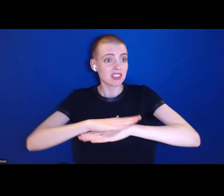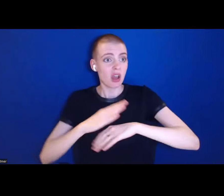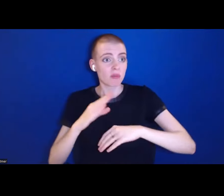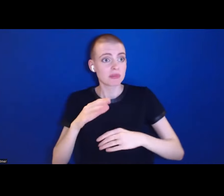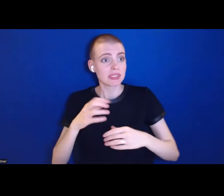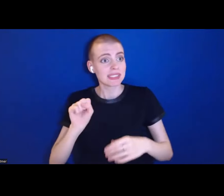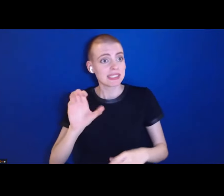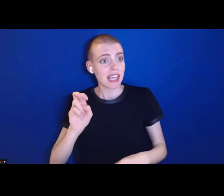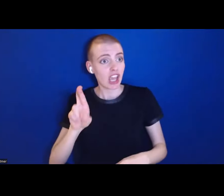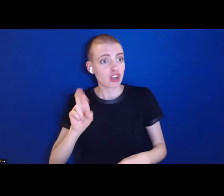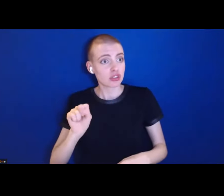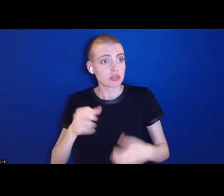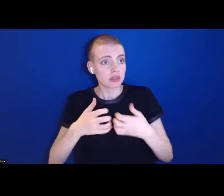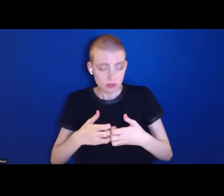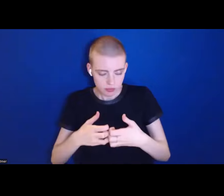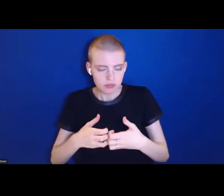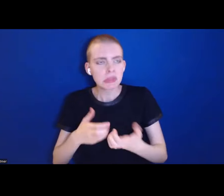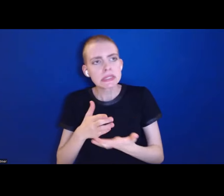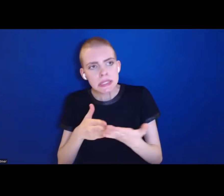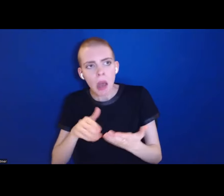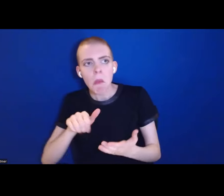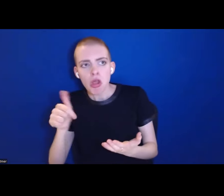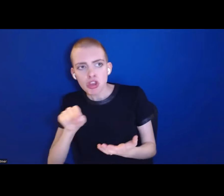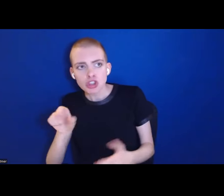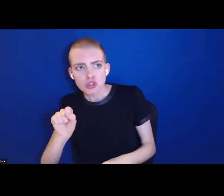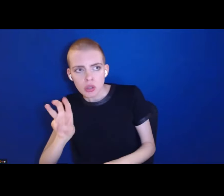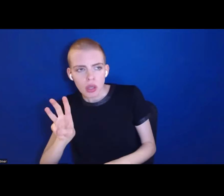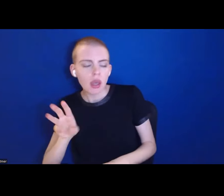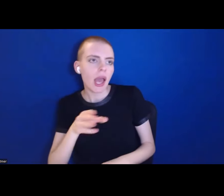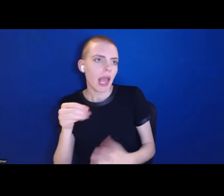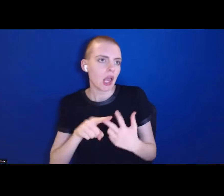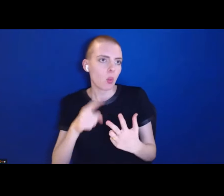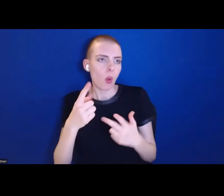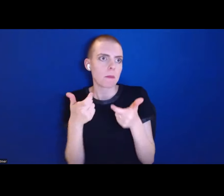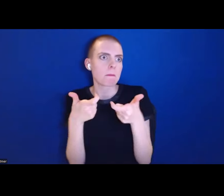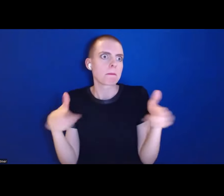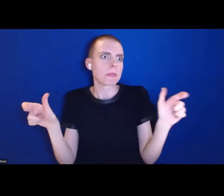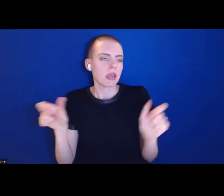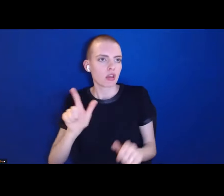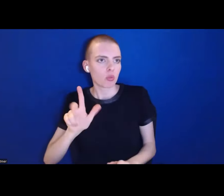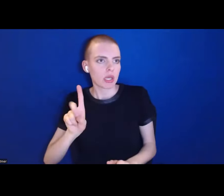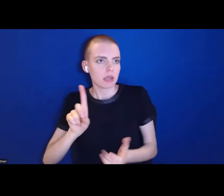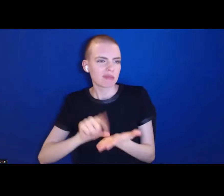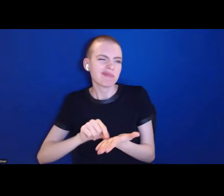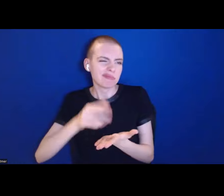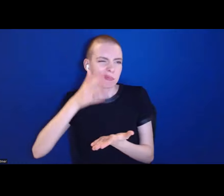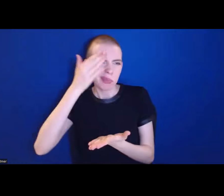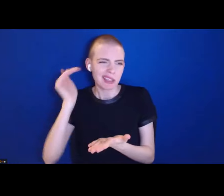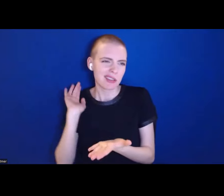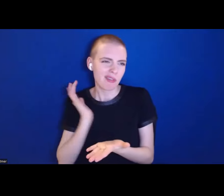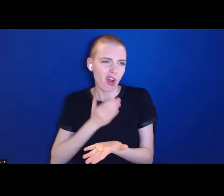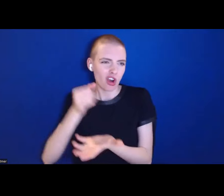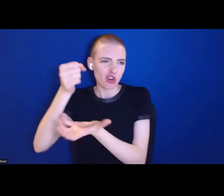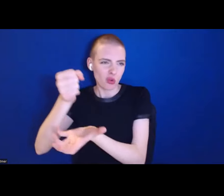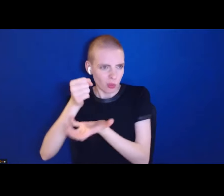and a big expensive 3D printer because of the grant. It was an equipment grant. But I think a lot of people